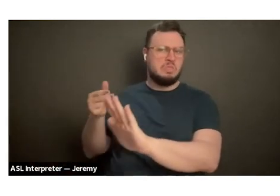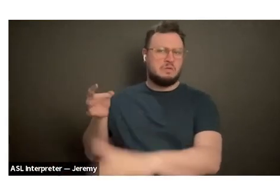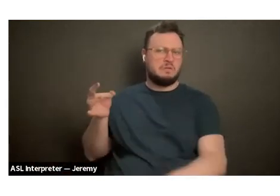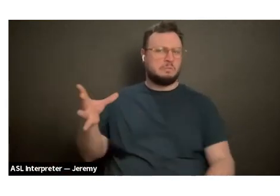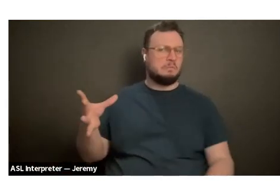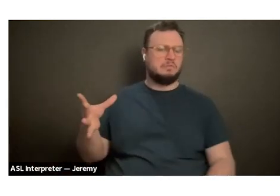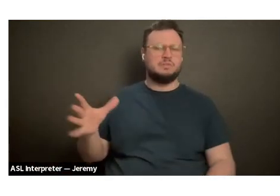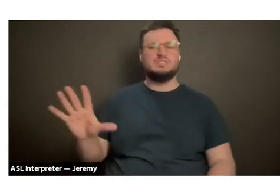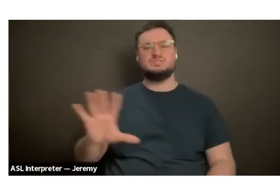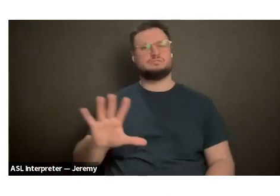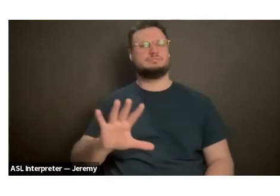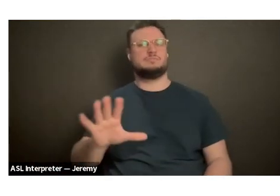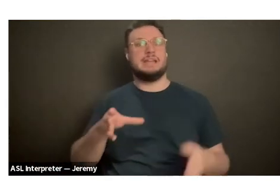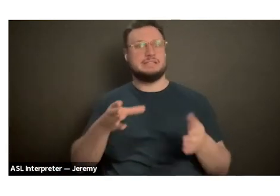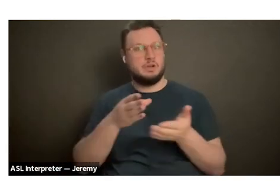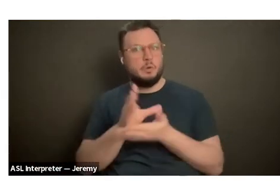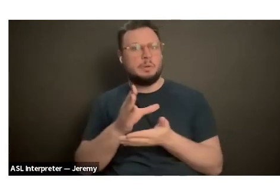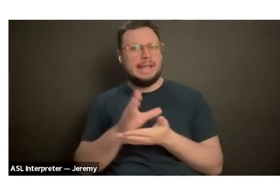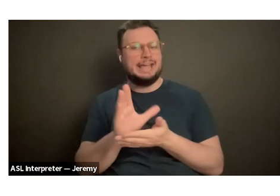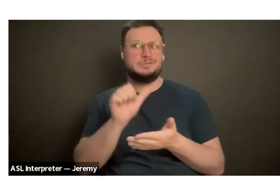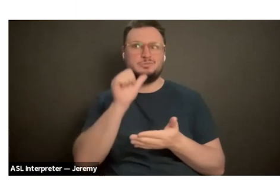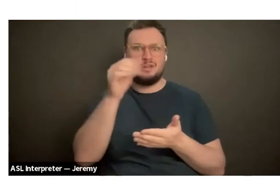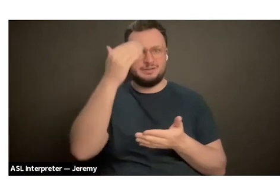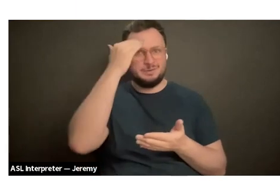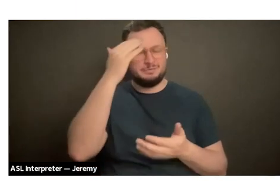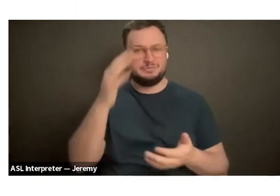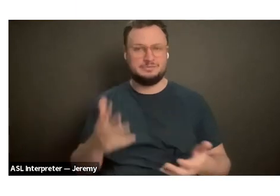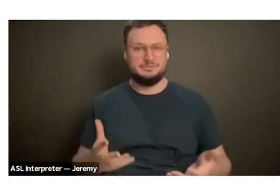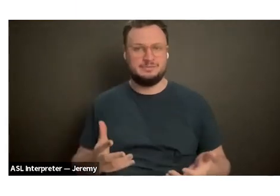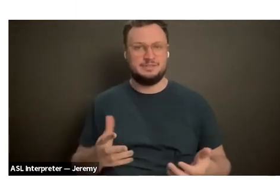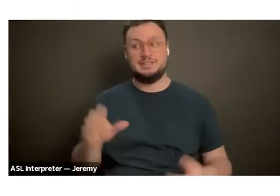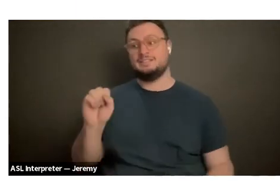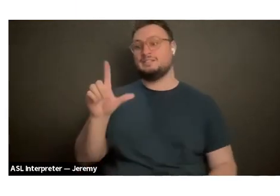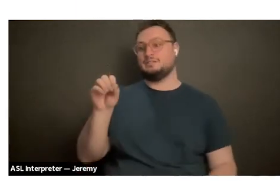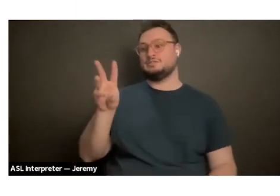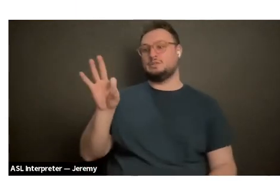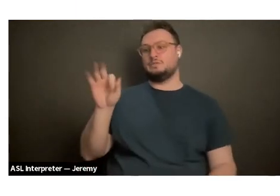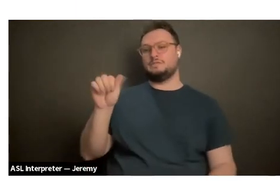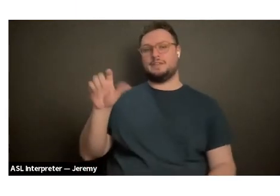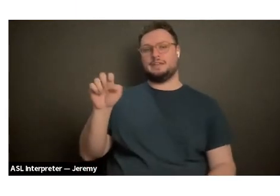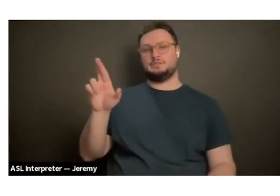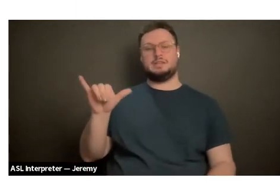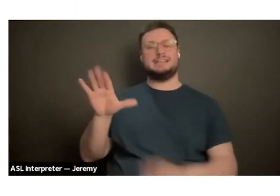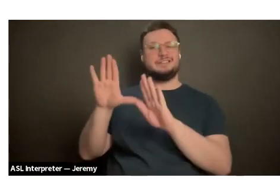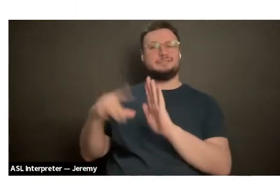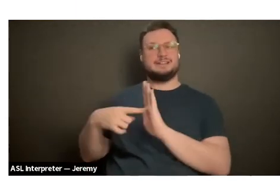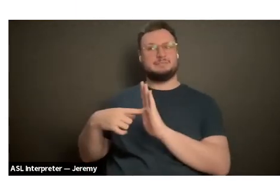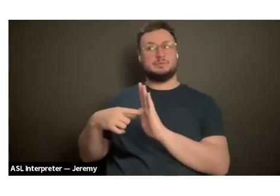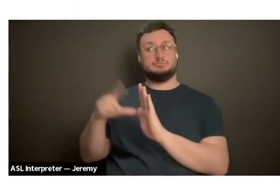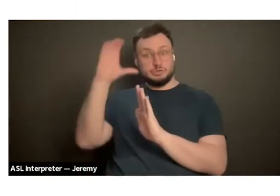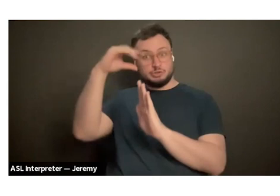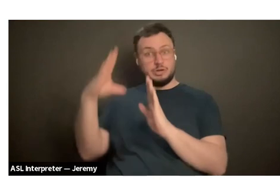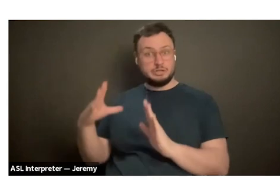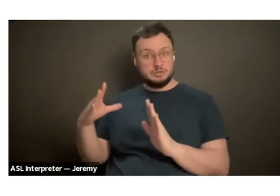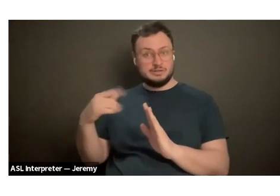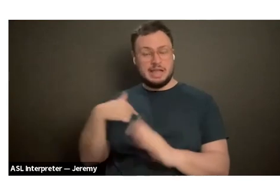access intimacy, and that's really, I feel, the Surf Factory is a great example of people who are initially strangers and really